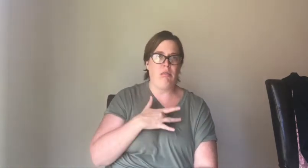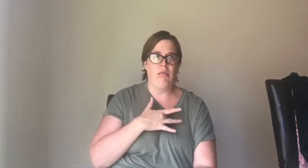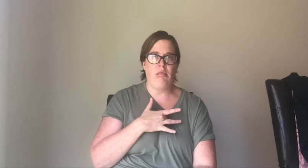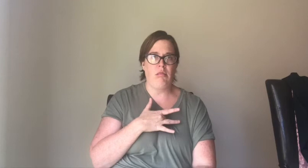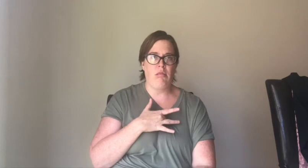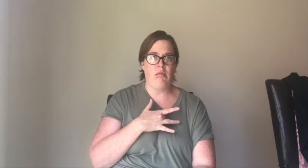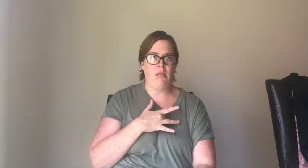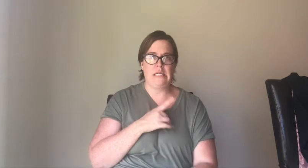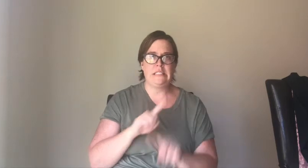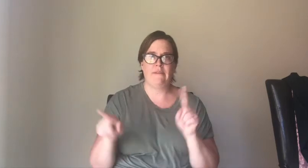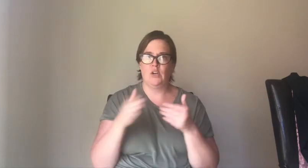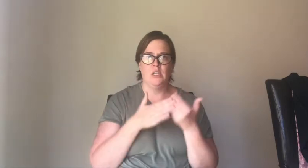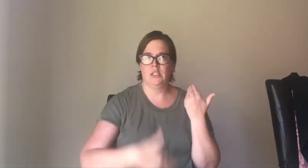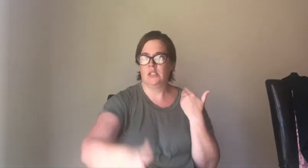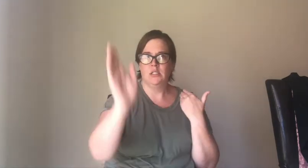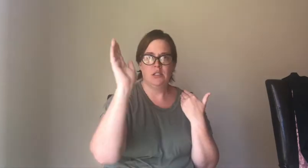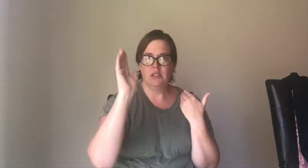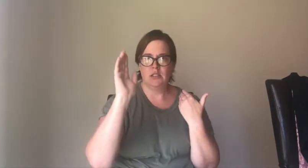thank you. He was thanking